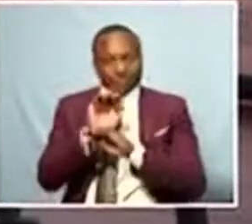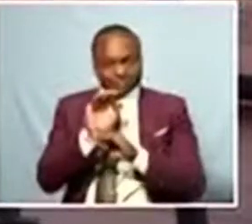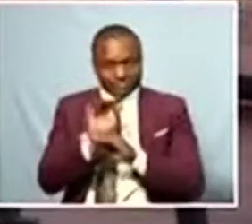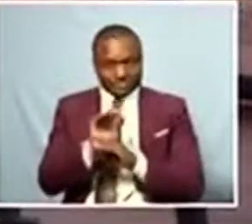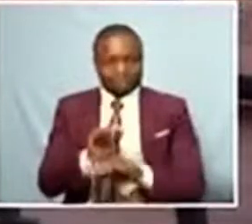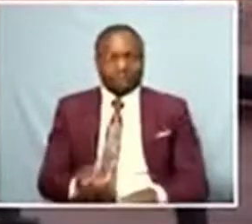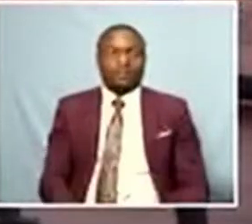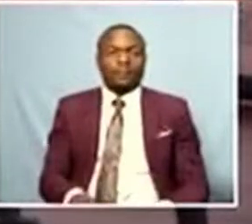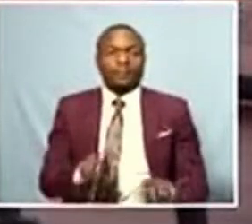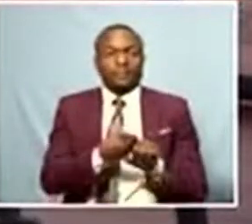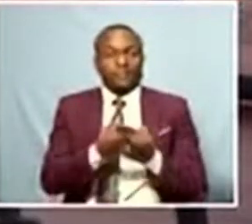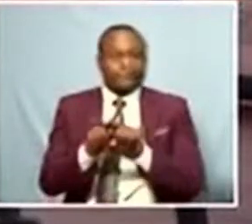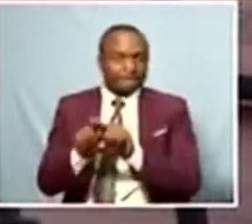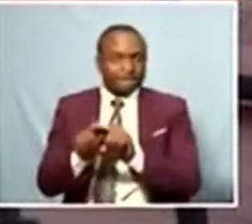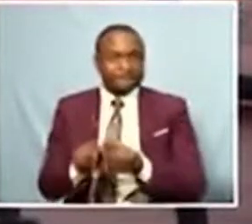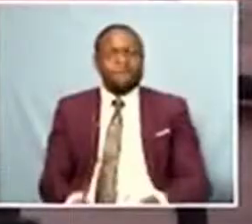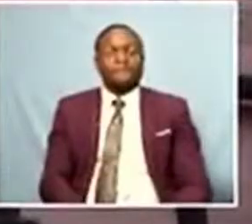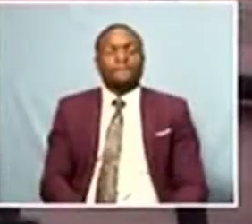one? Also,